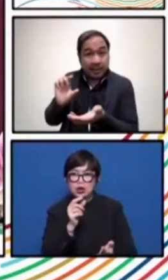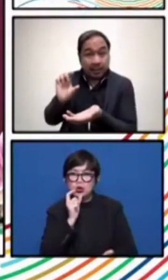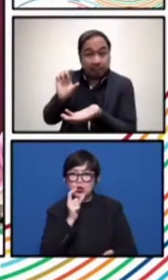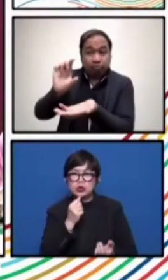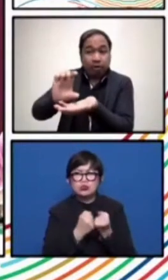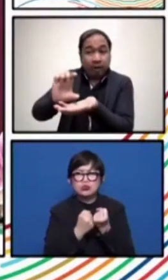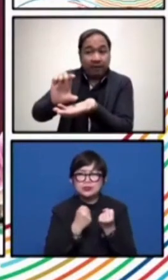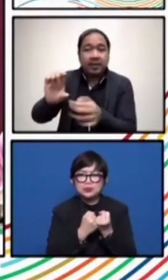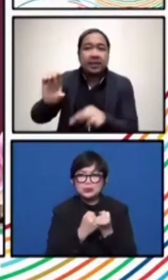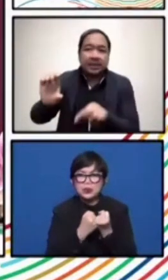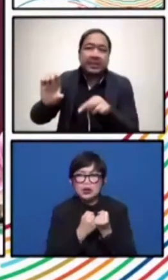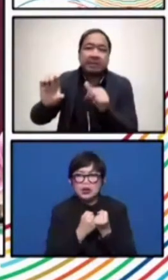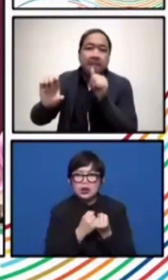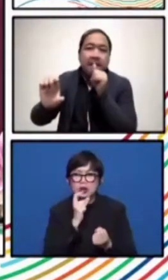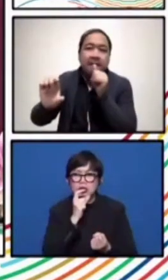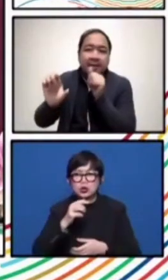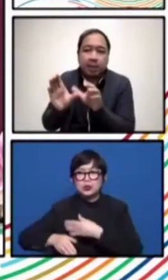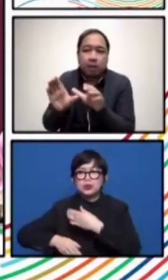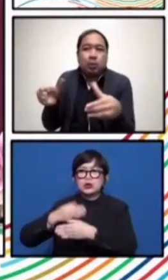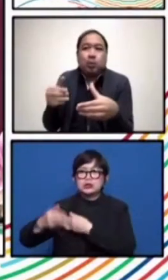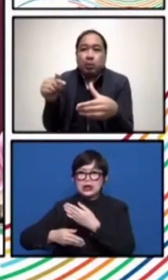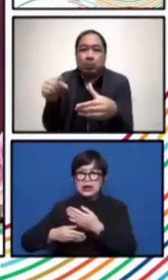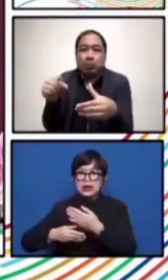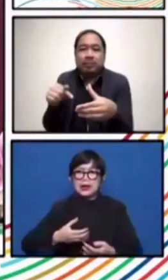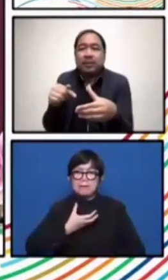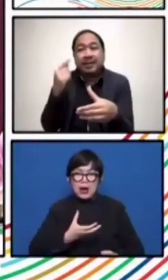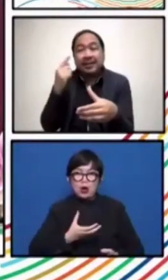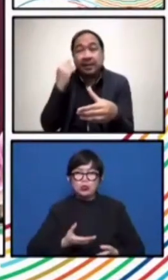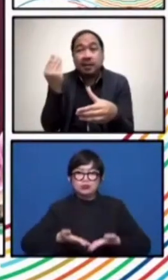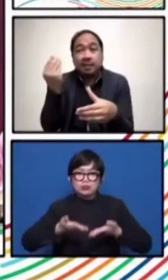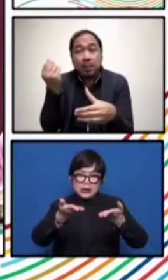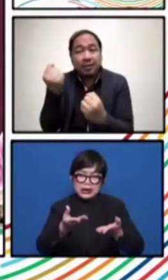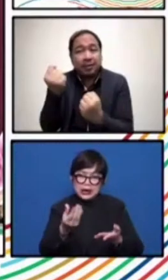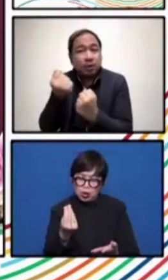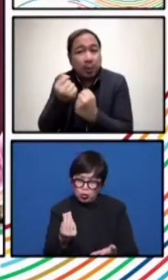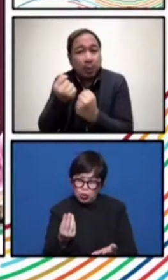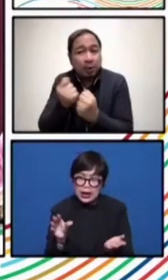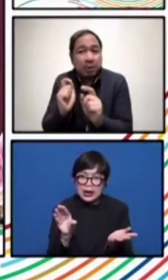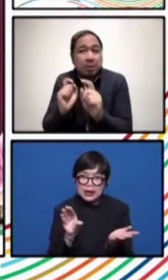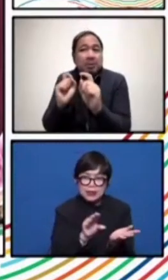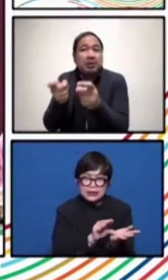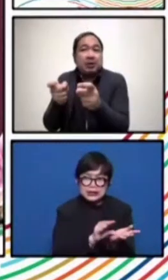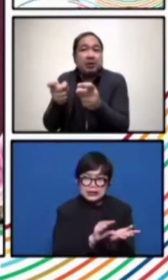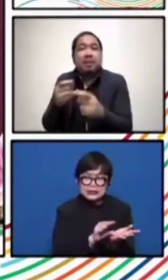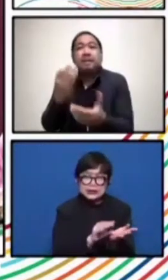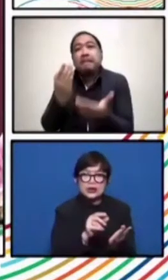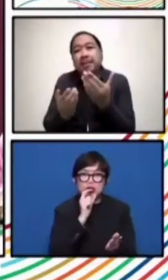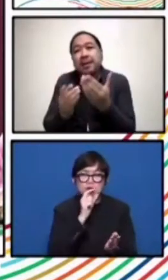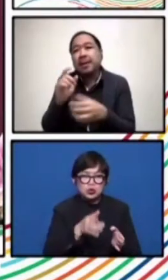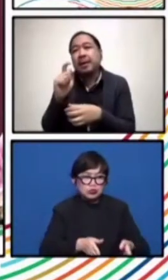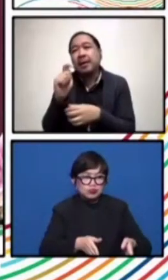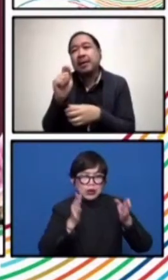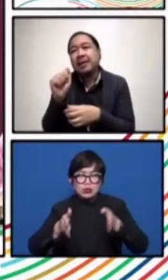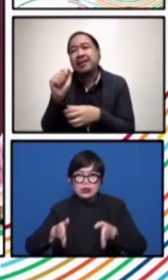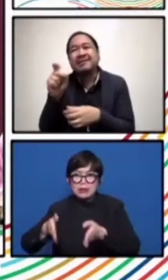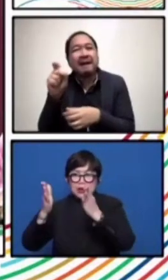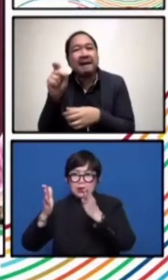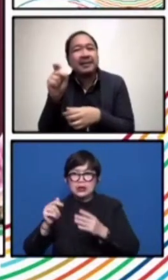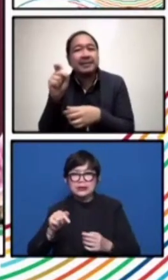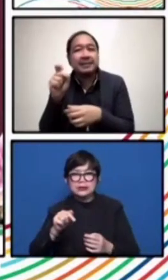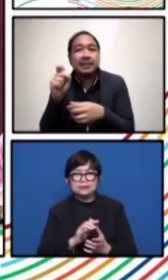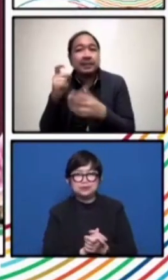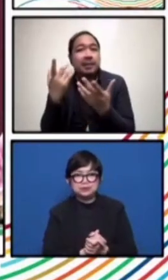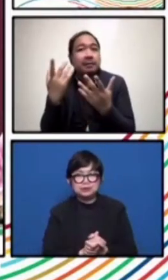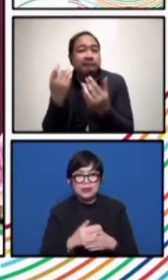sector so that it's not just in terms of the financial assistance maybe in the form of some tax breaks or maybe in the form of